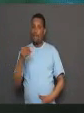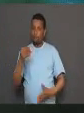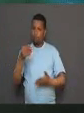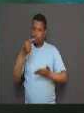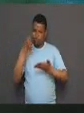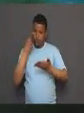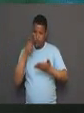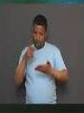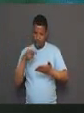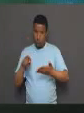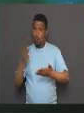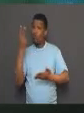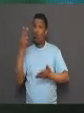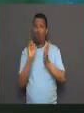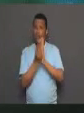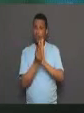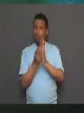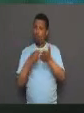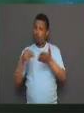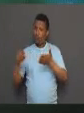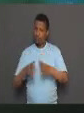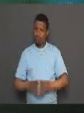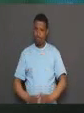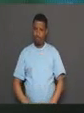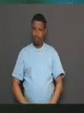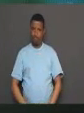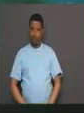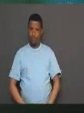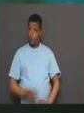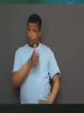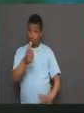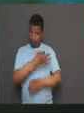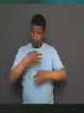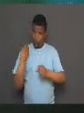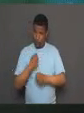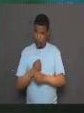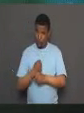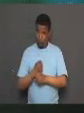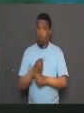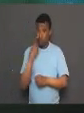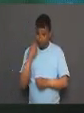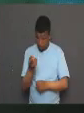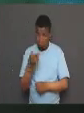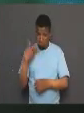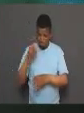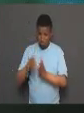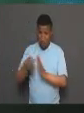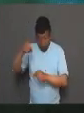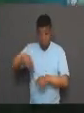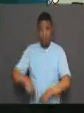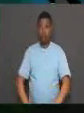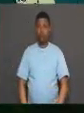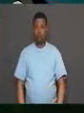2 examples. Do your best and I will see you in a few minutes.